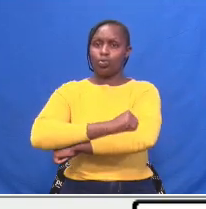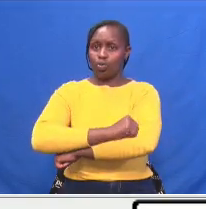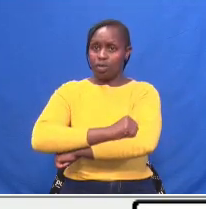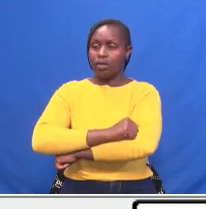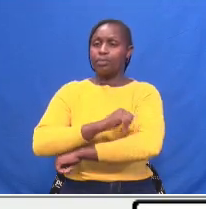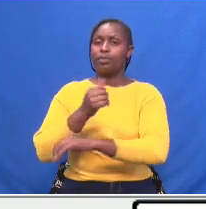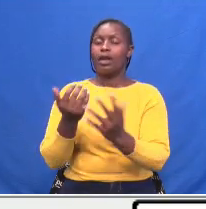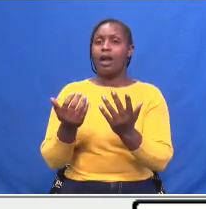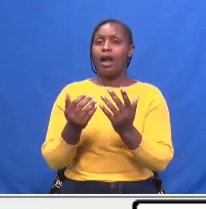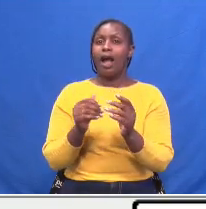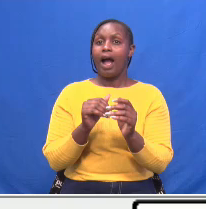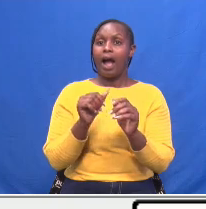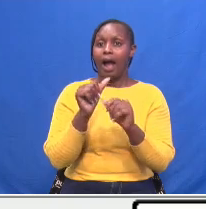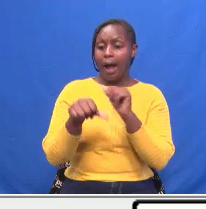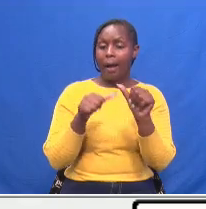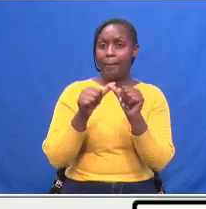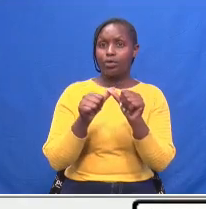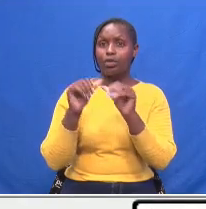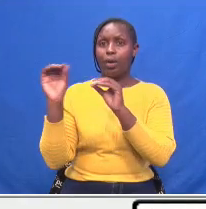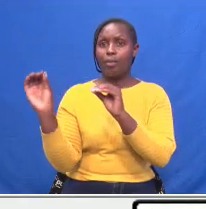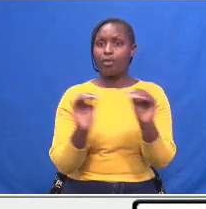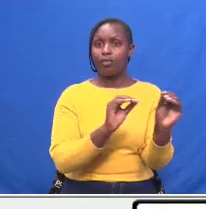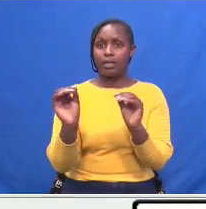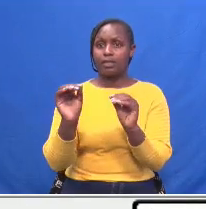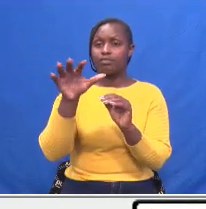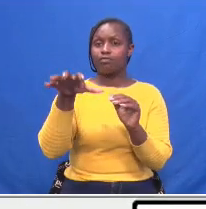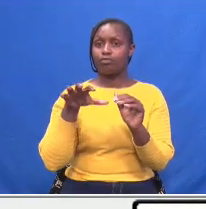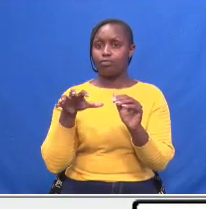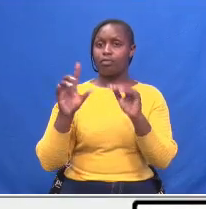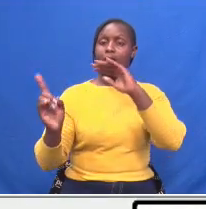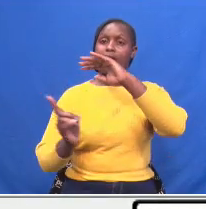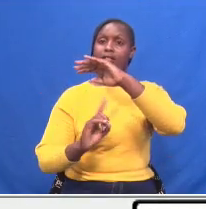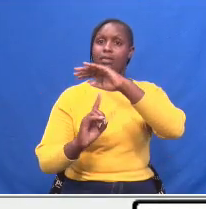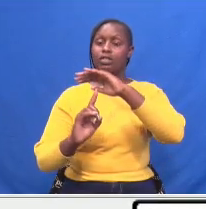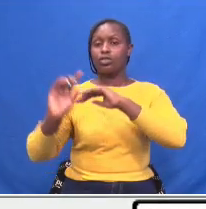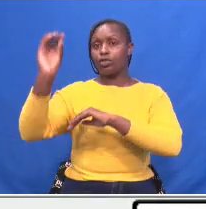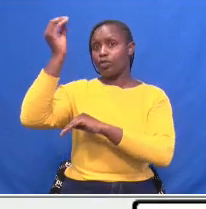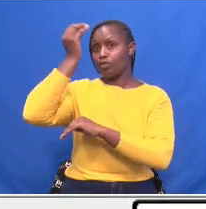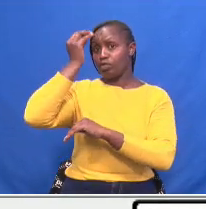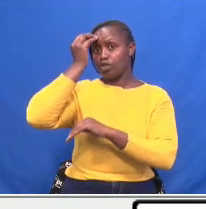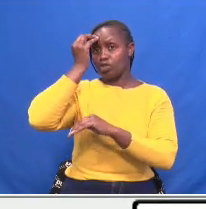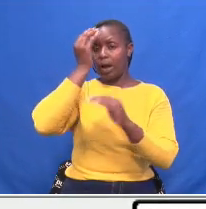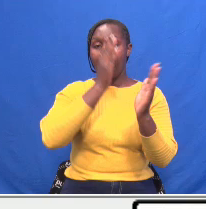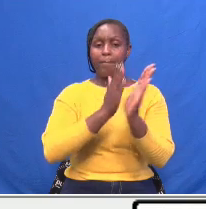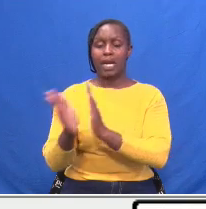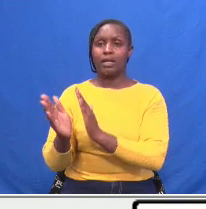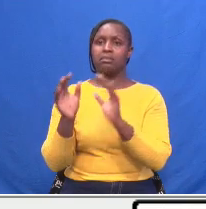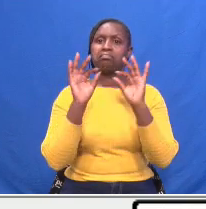In terms of transportation, the Minister of Education has done proper preparation to ensure